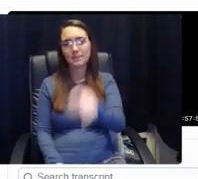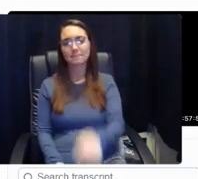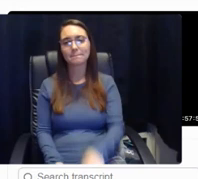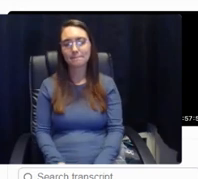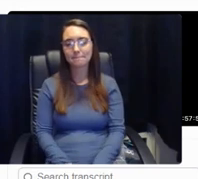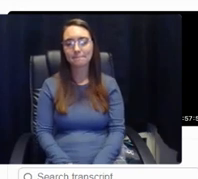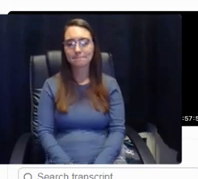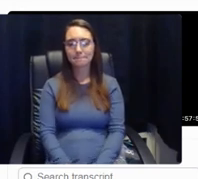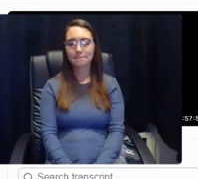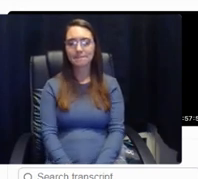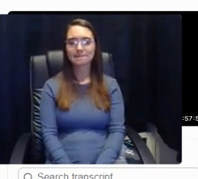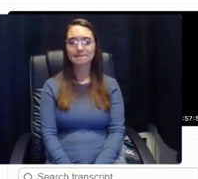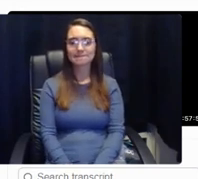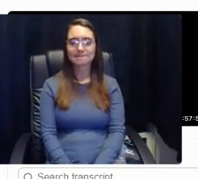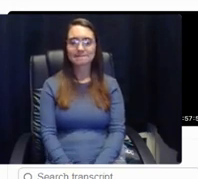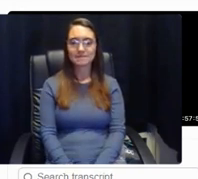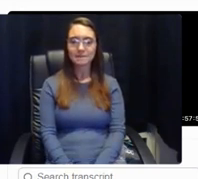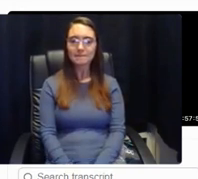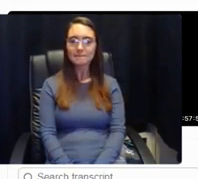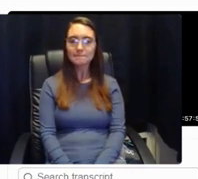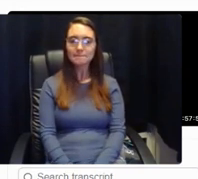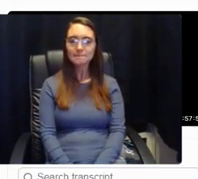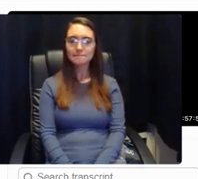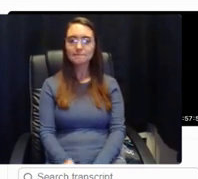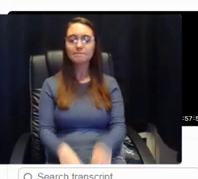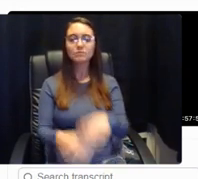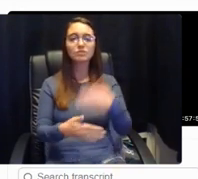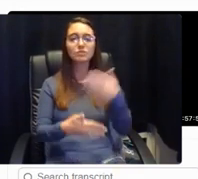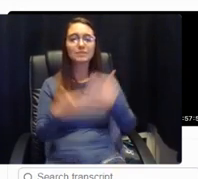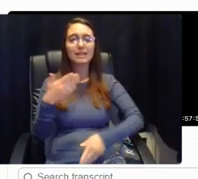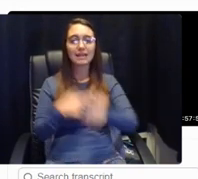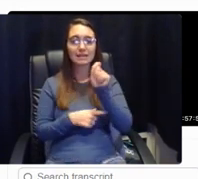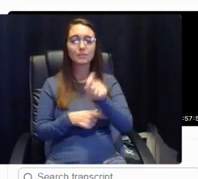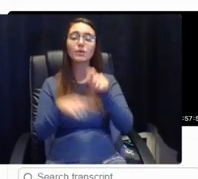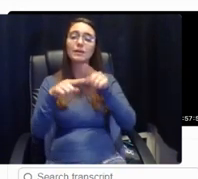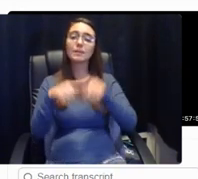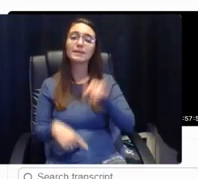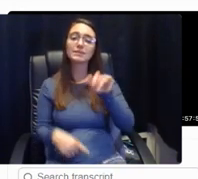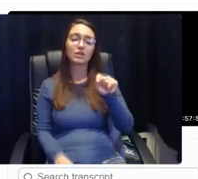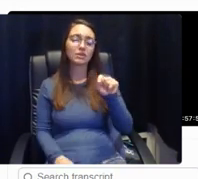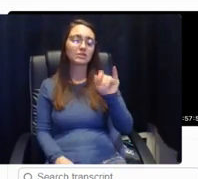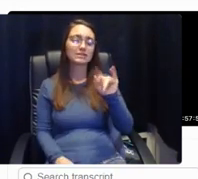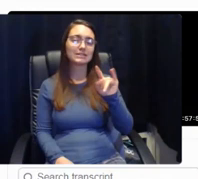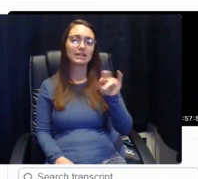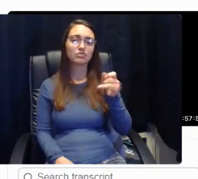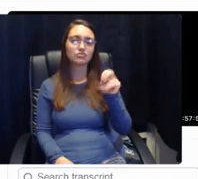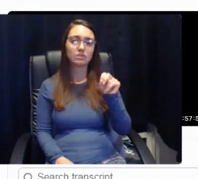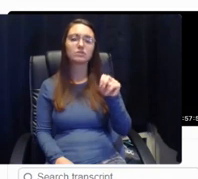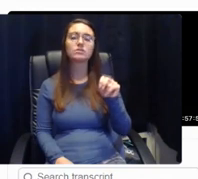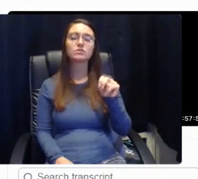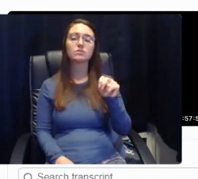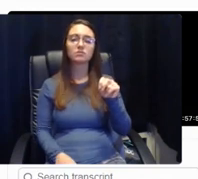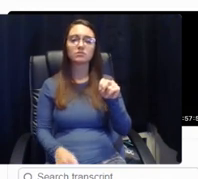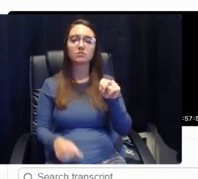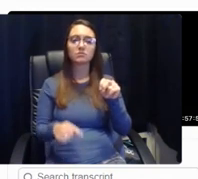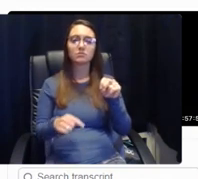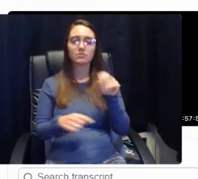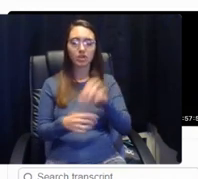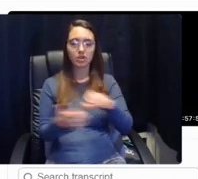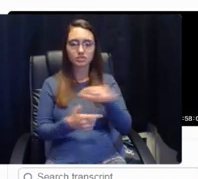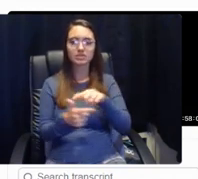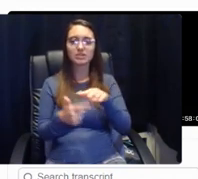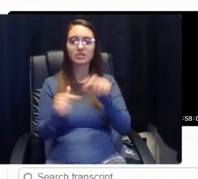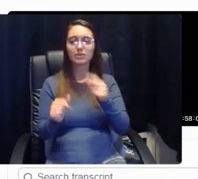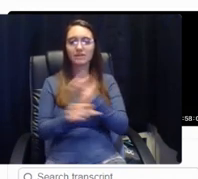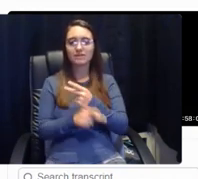With the endpoint, based on your titrant concentration, now you can find out what is your analyte concentration supposed